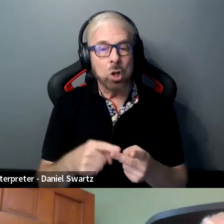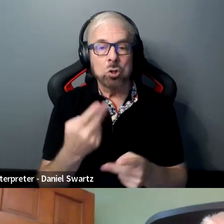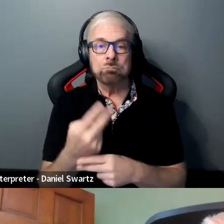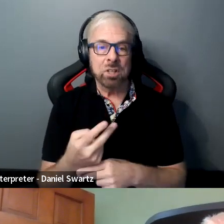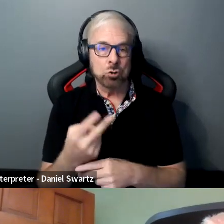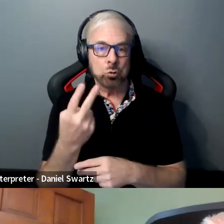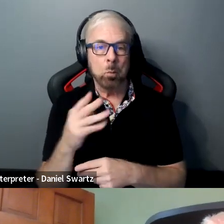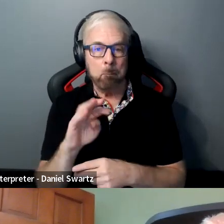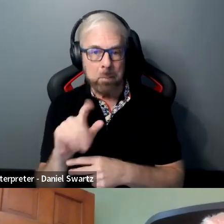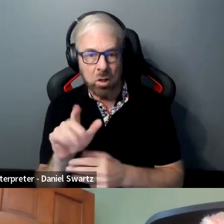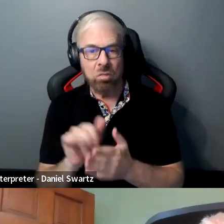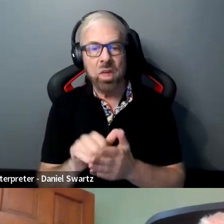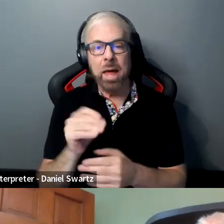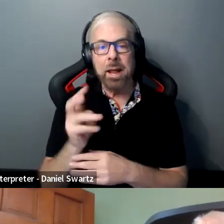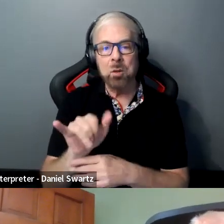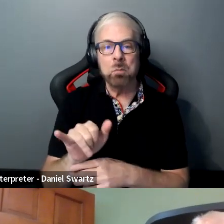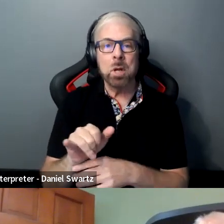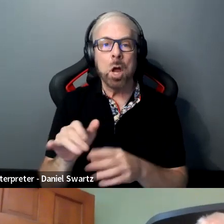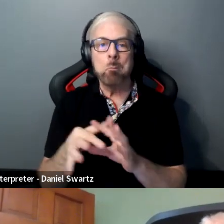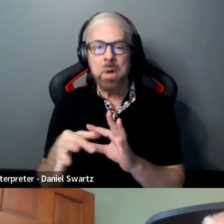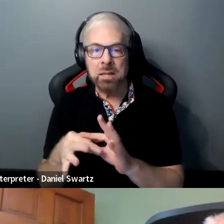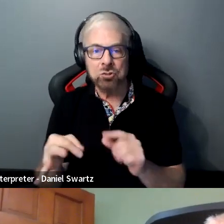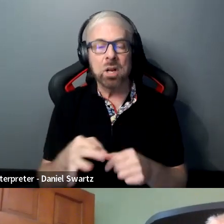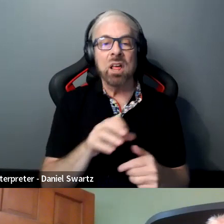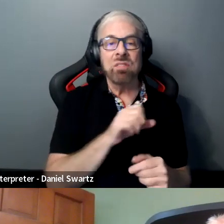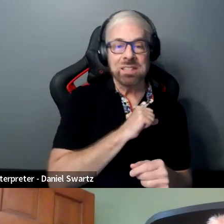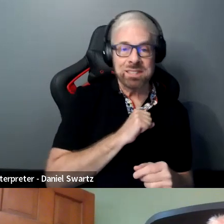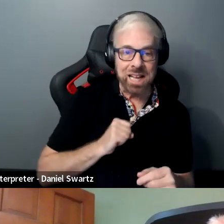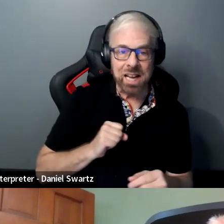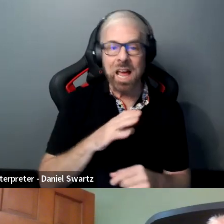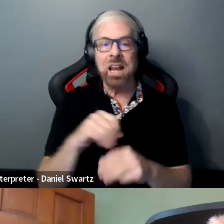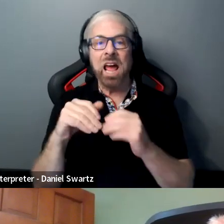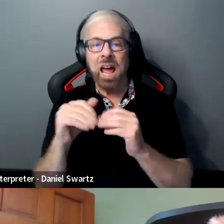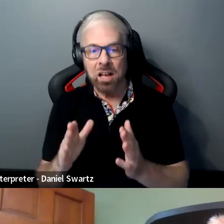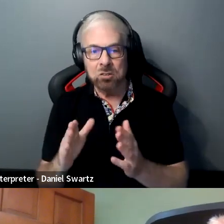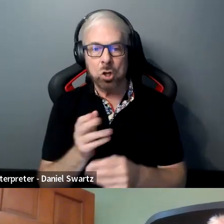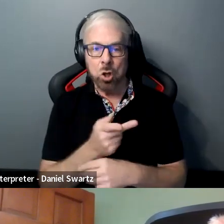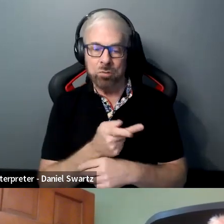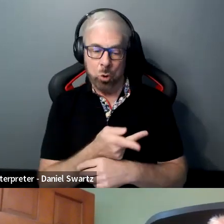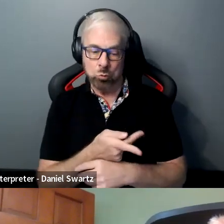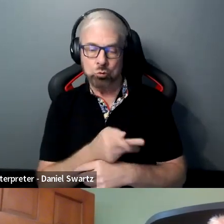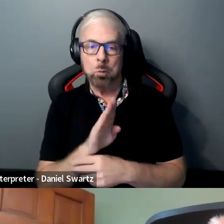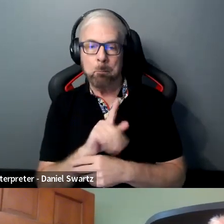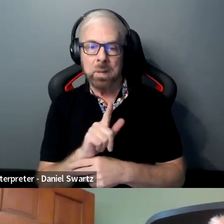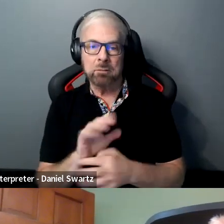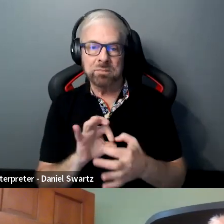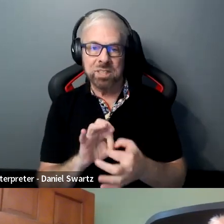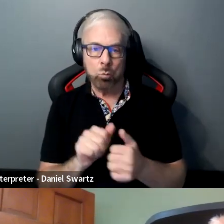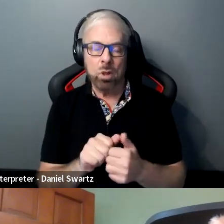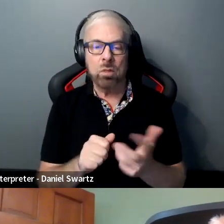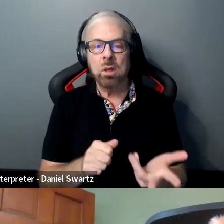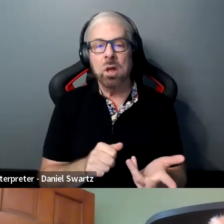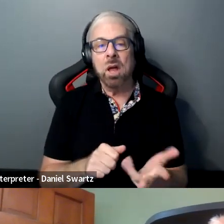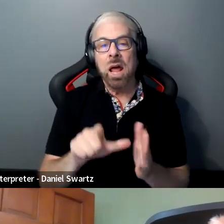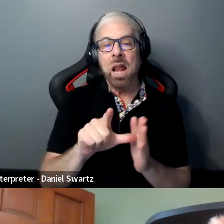has mentioned, the Senate bill and the House bill, deal with, is the following. The